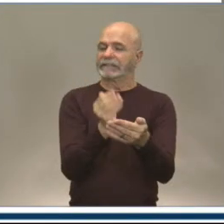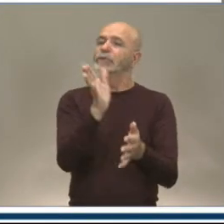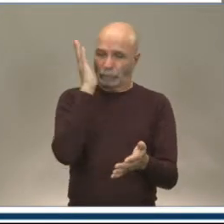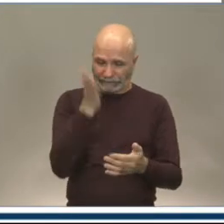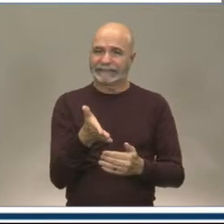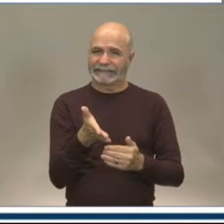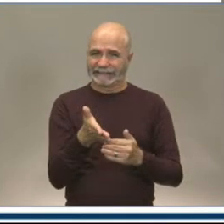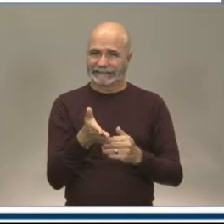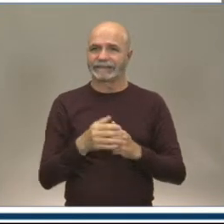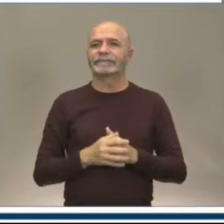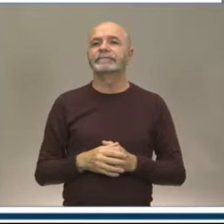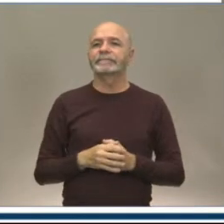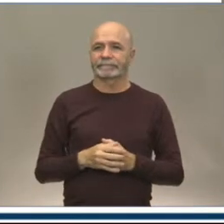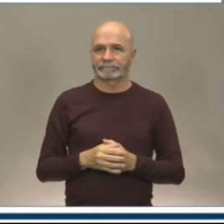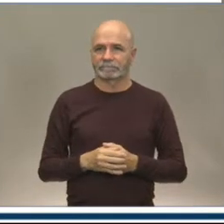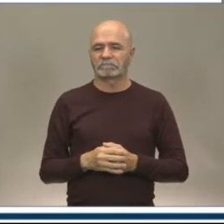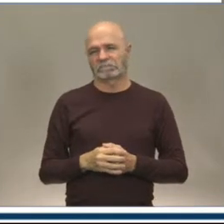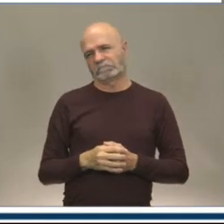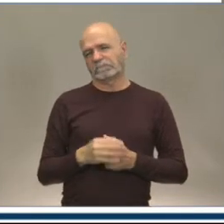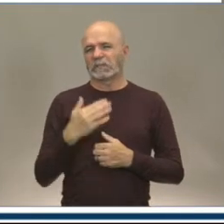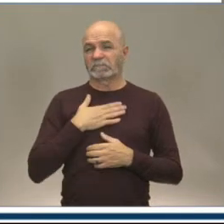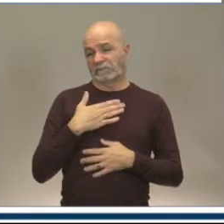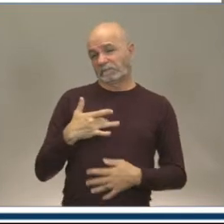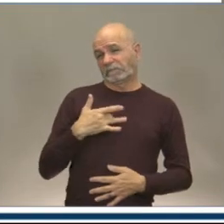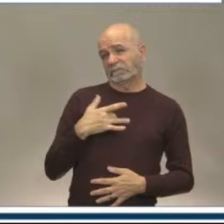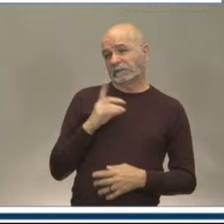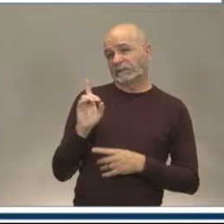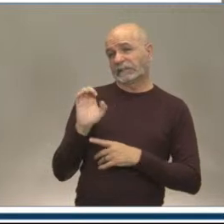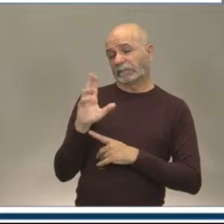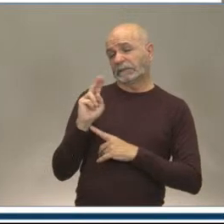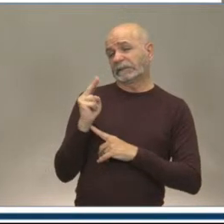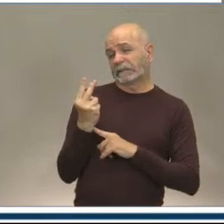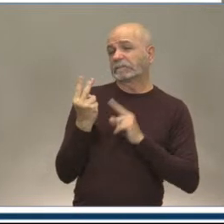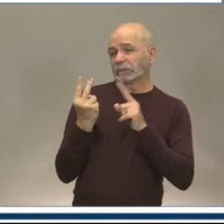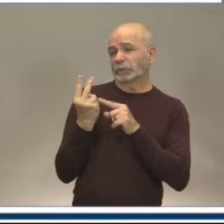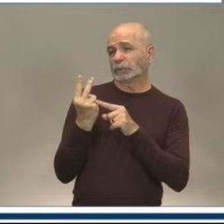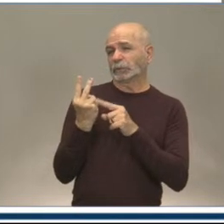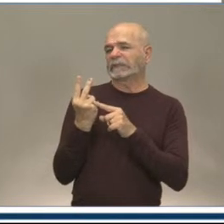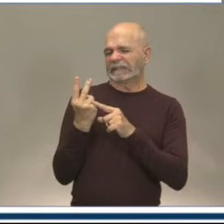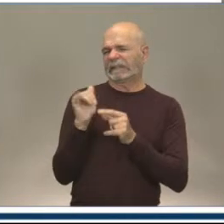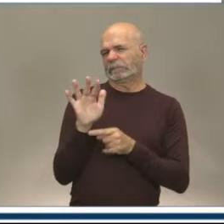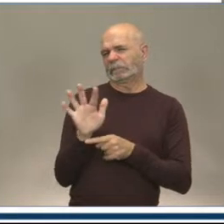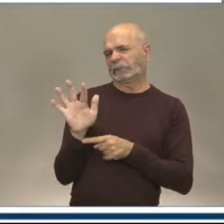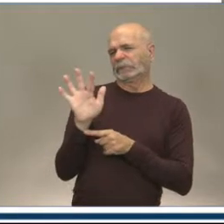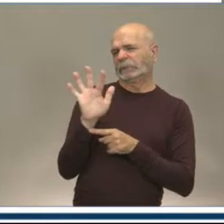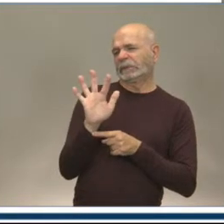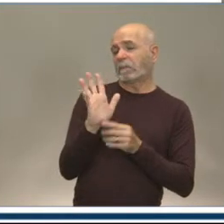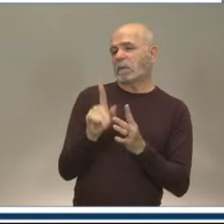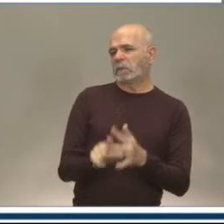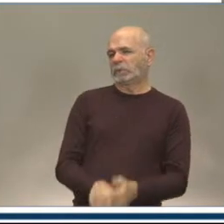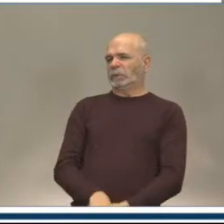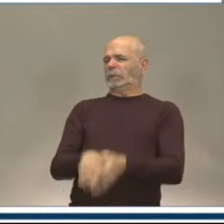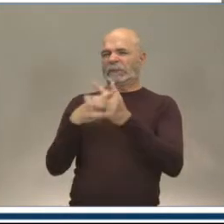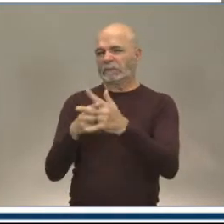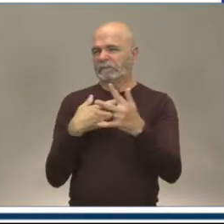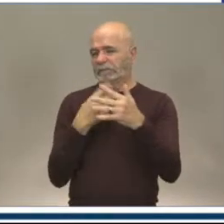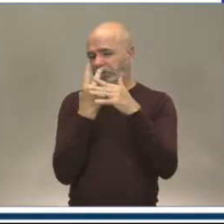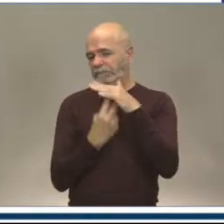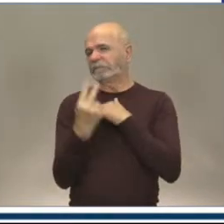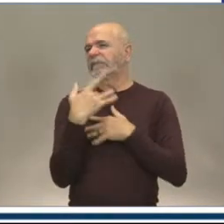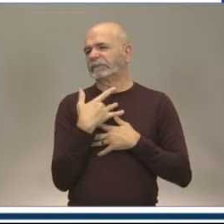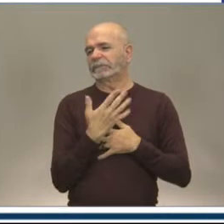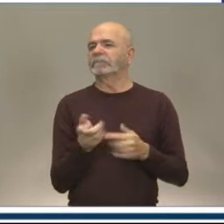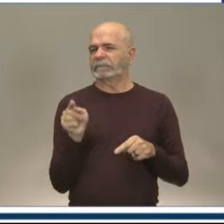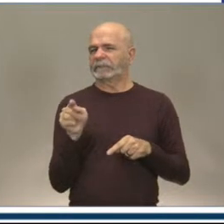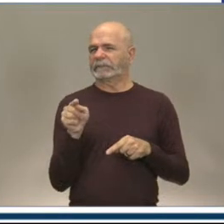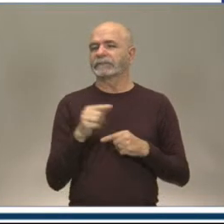very confident that December 2nd will be the day that we can actually start vaccinating the 5 to 11-year-olds. Will it be open just